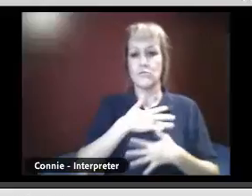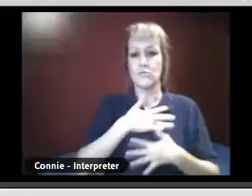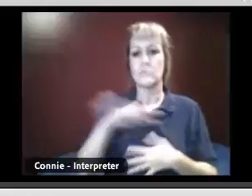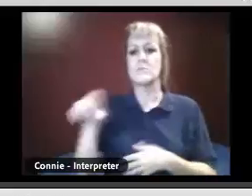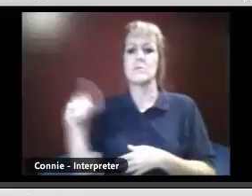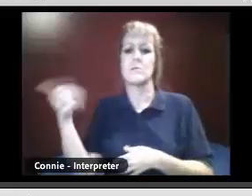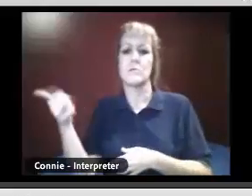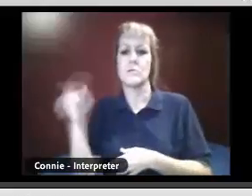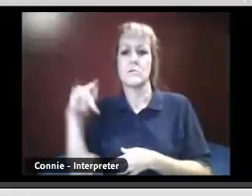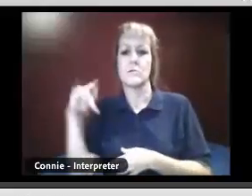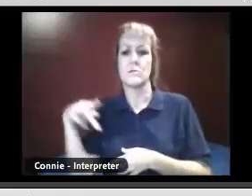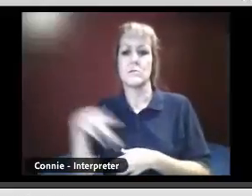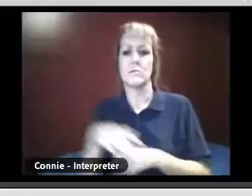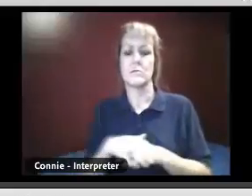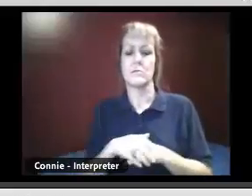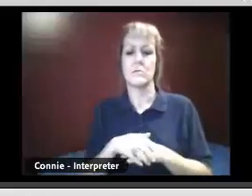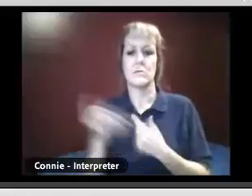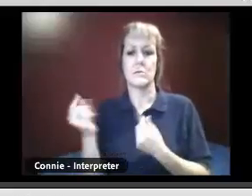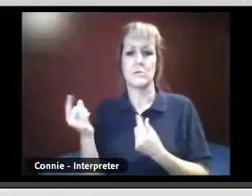do?